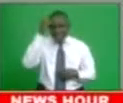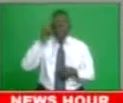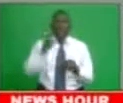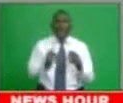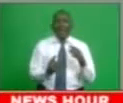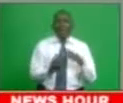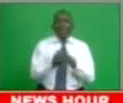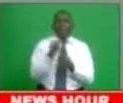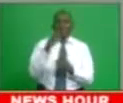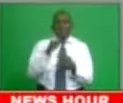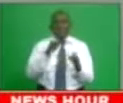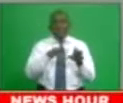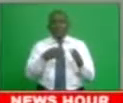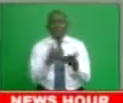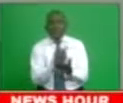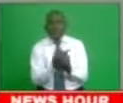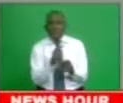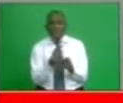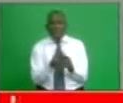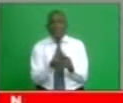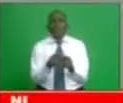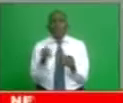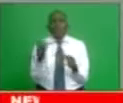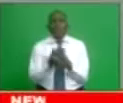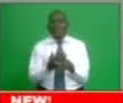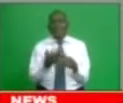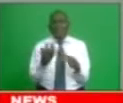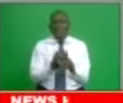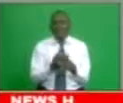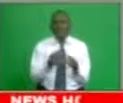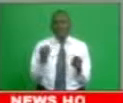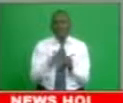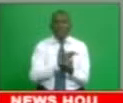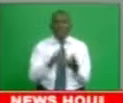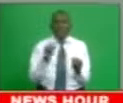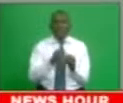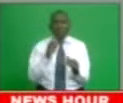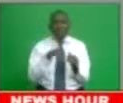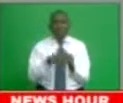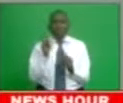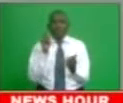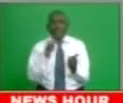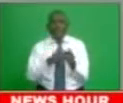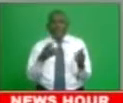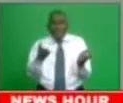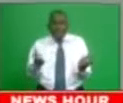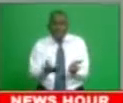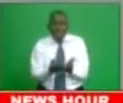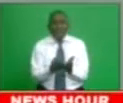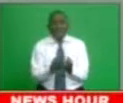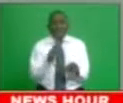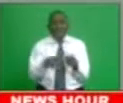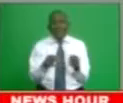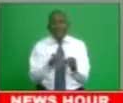regions in the country, also led to the destruction of over 1,000 crates of eggs, as well as over